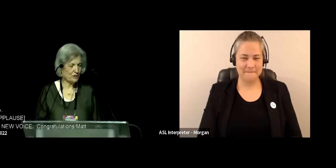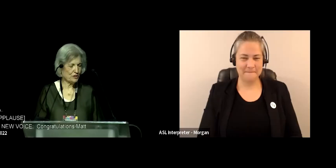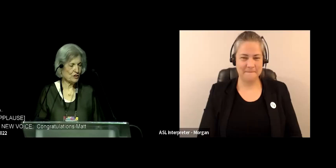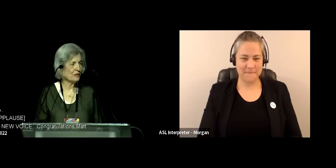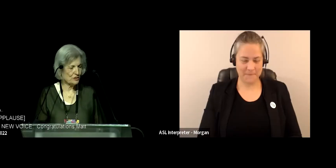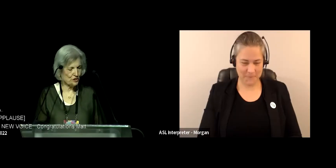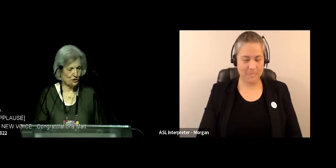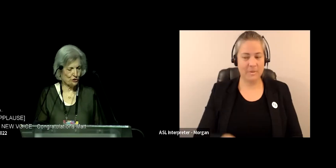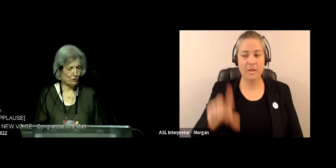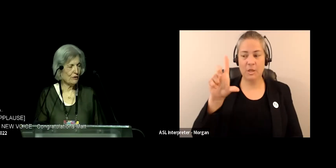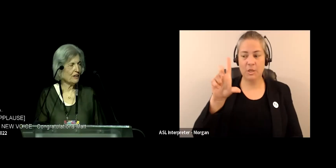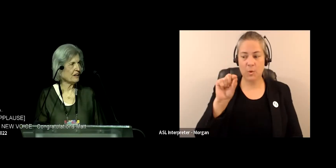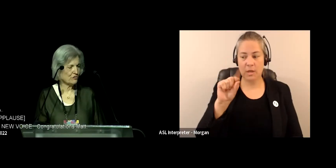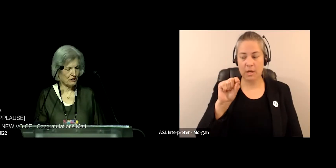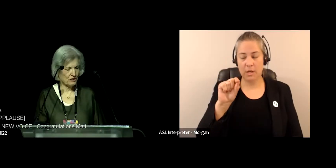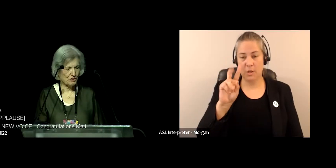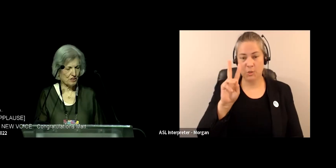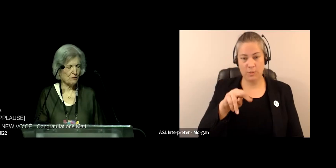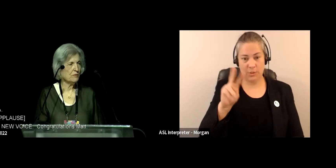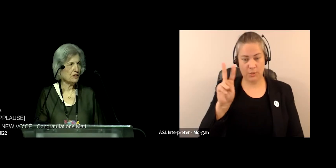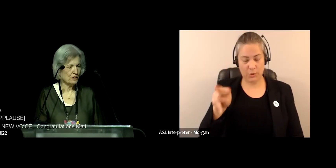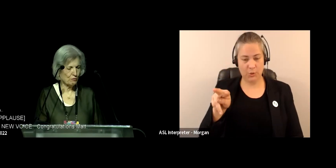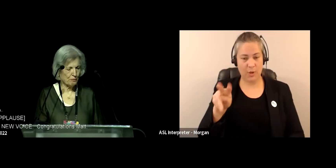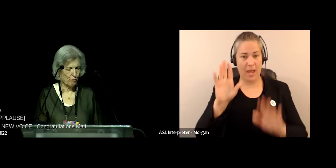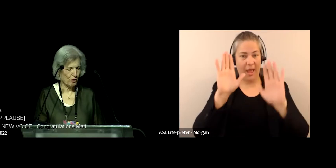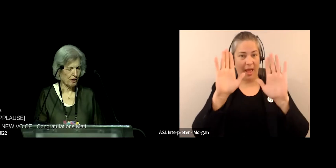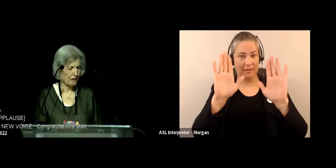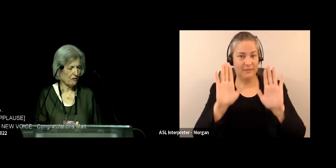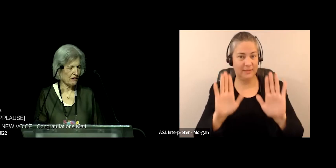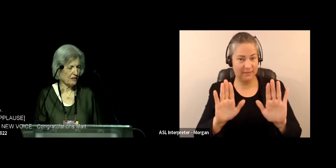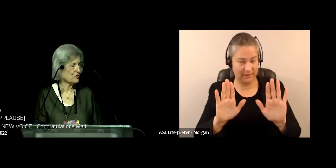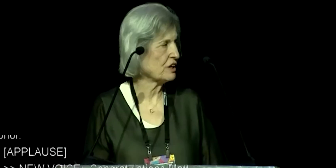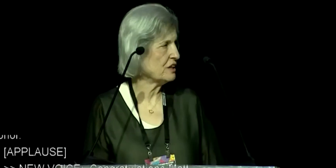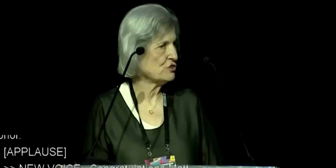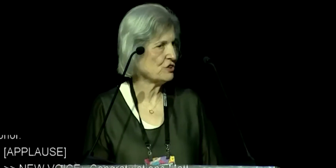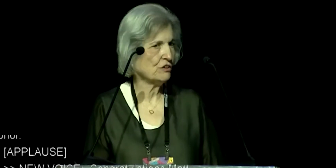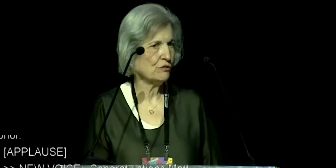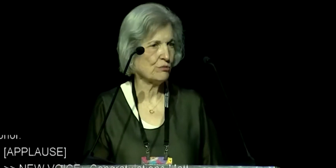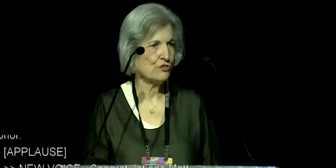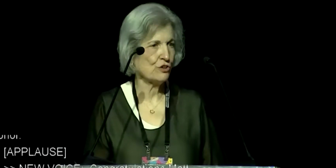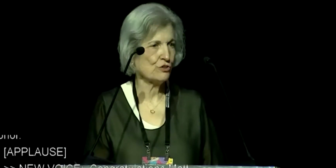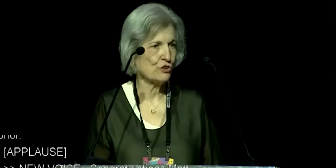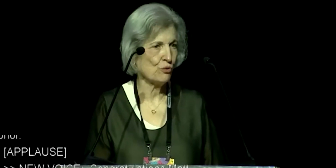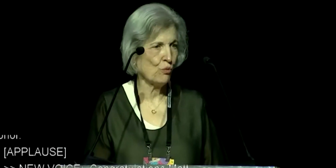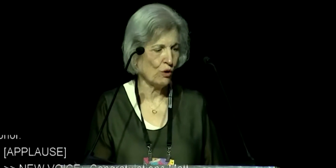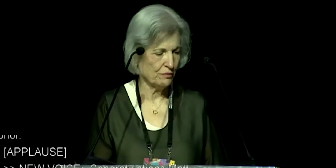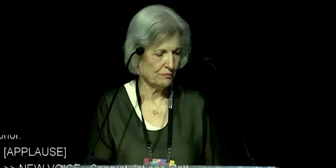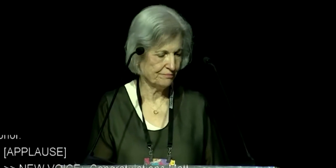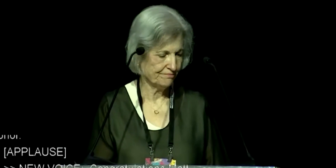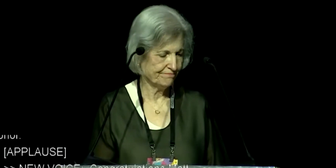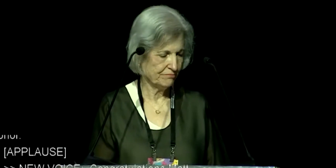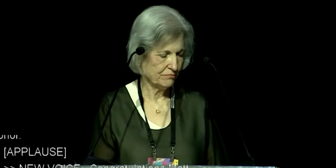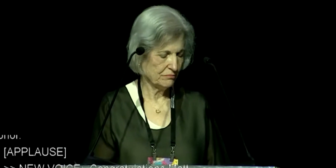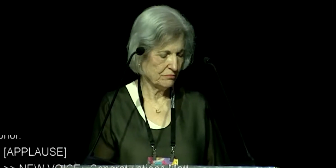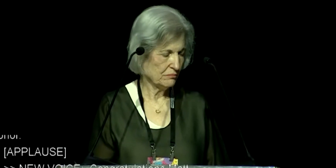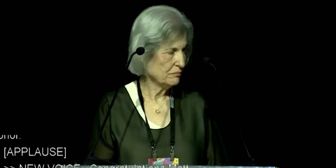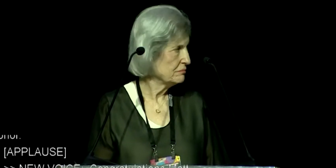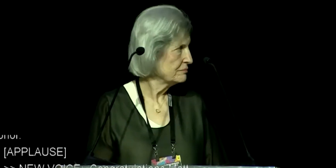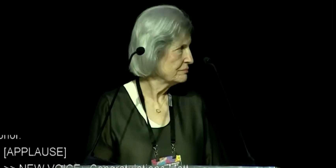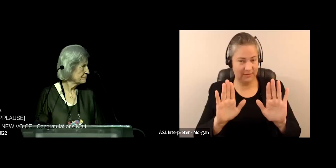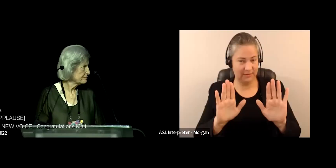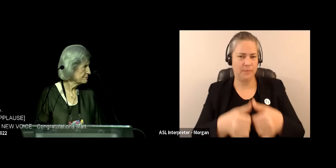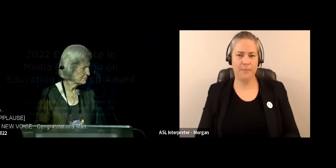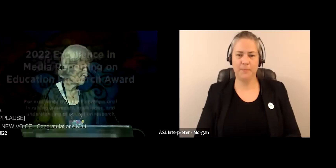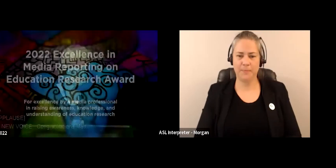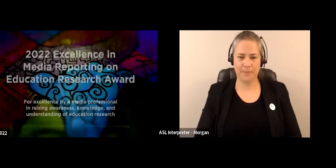The 2022 Excellence in Media Reporting on Education Research Award.